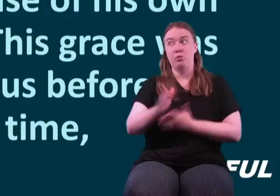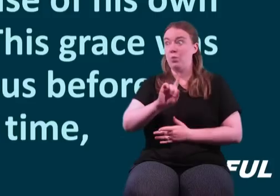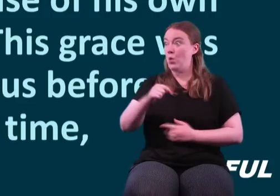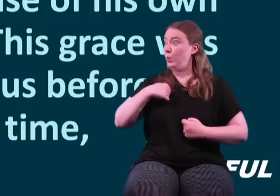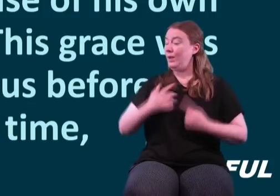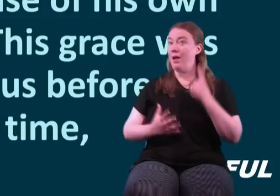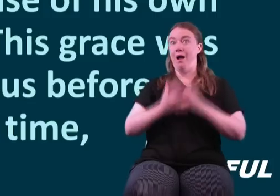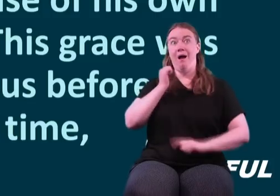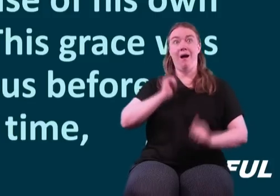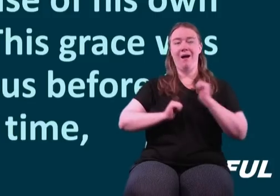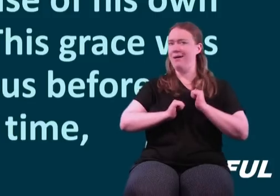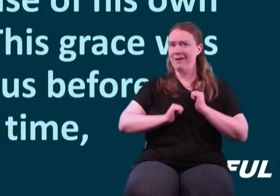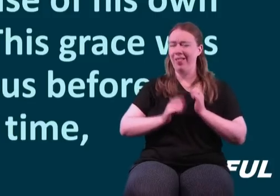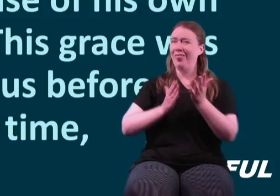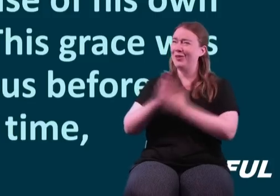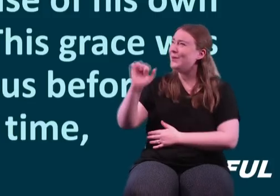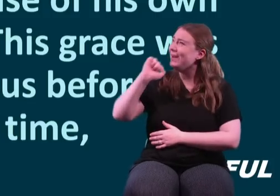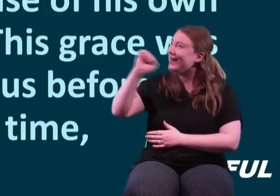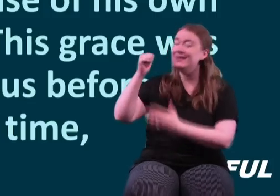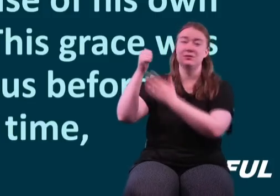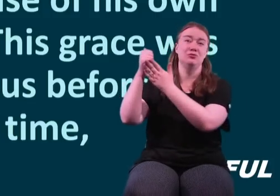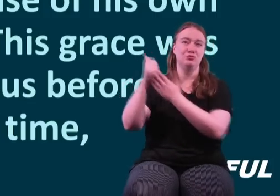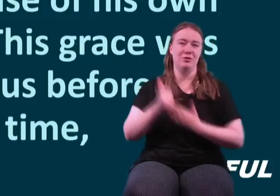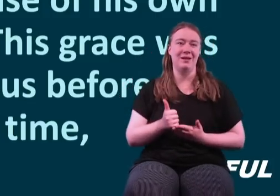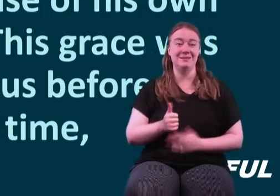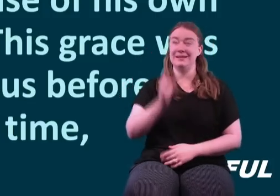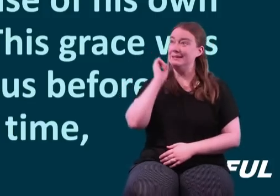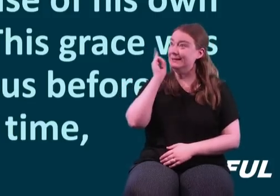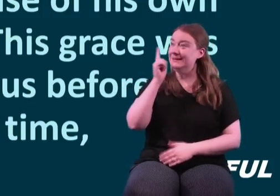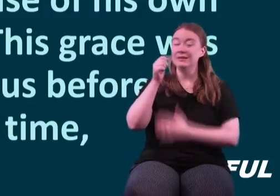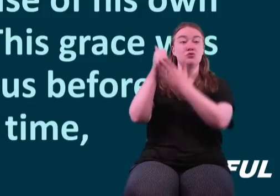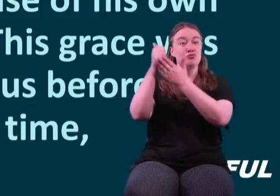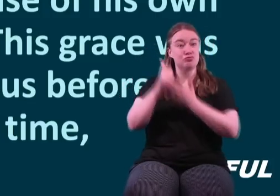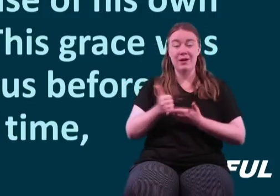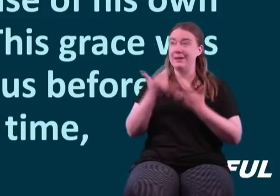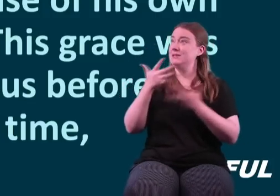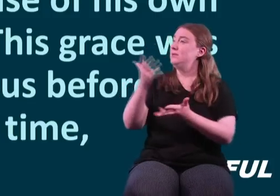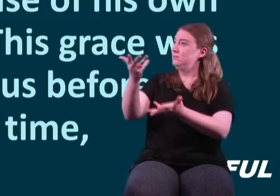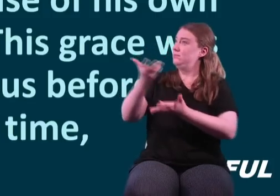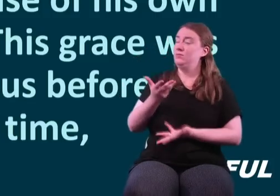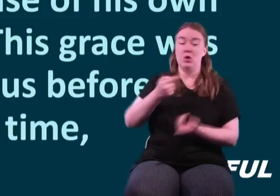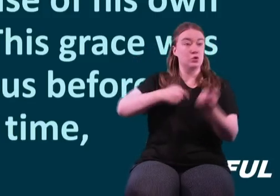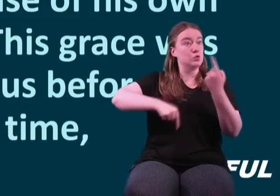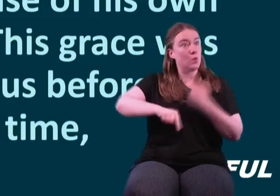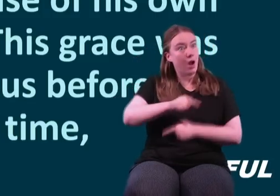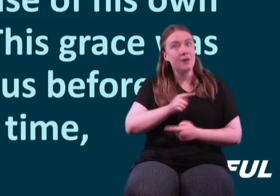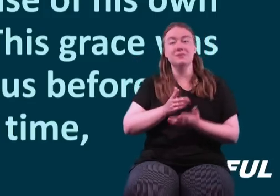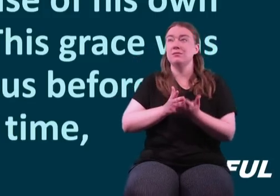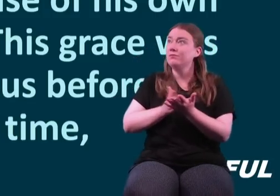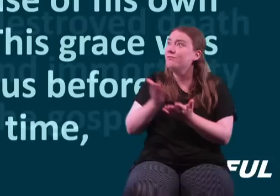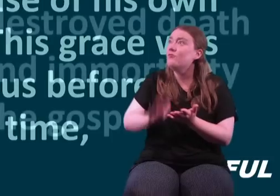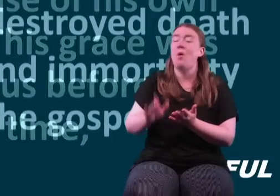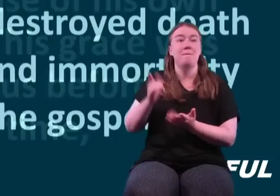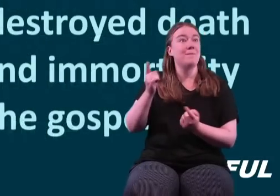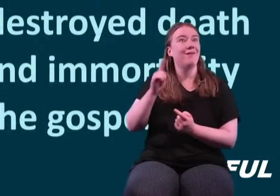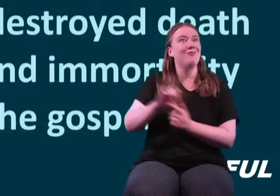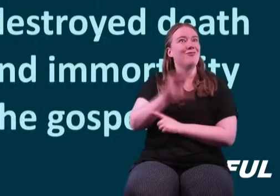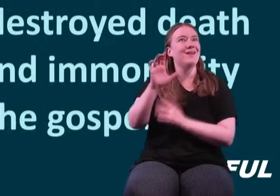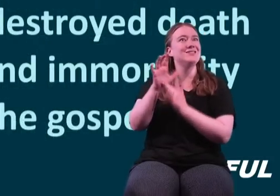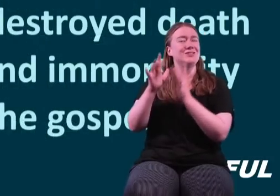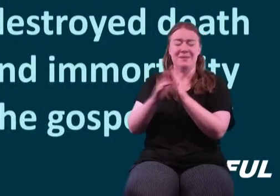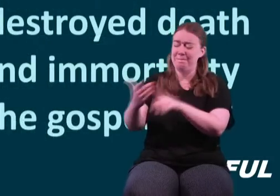and grace. This grace was given us in Christ Jesus before the beginning of time,